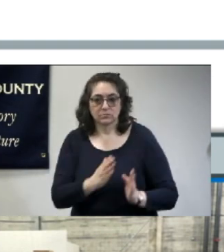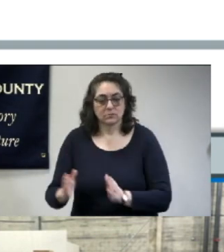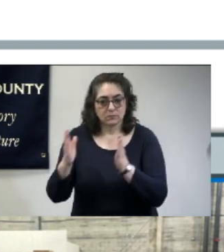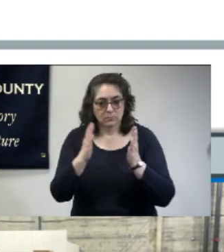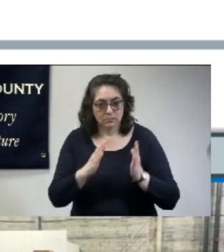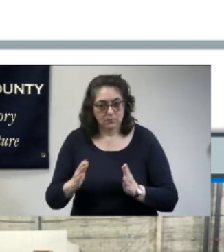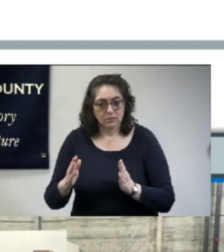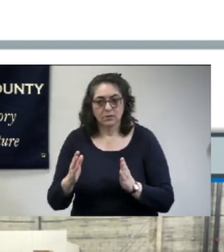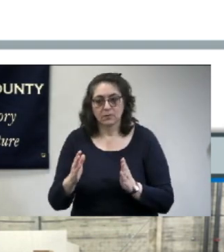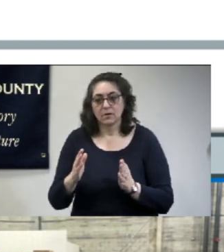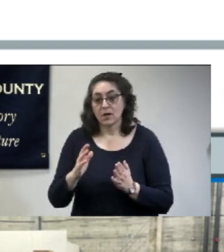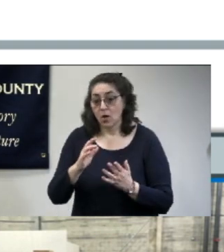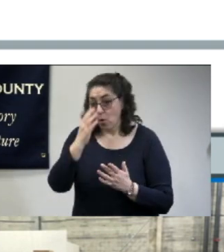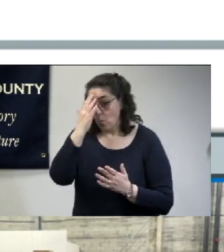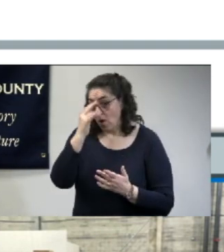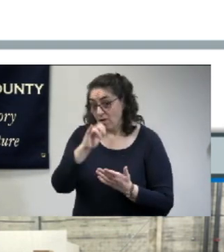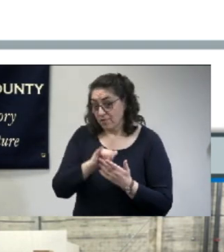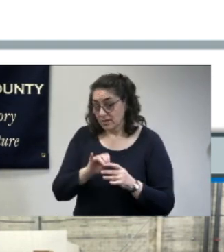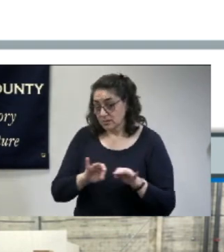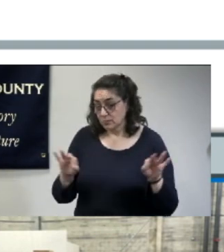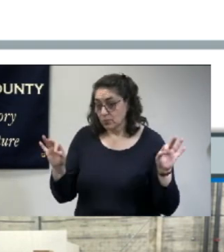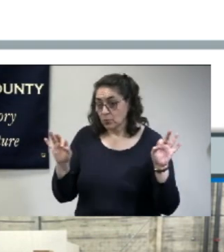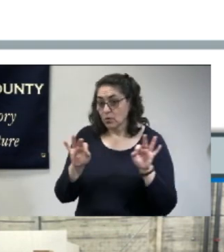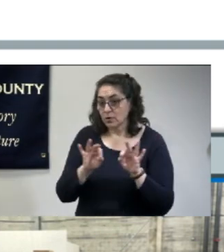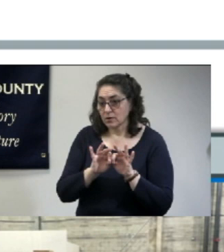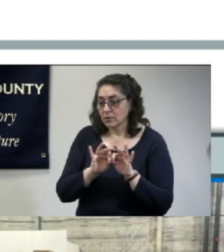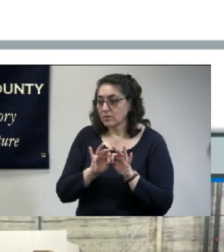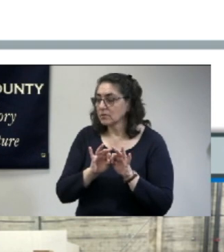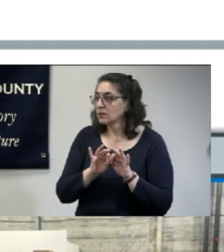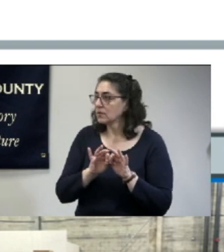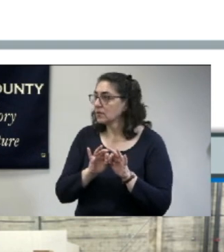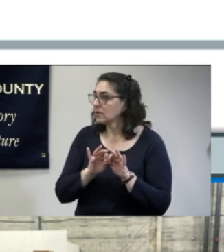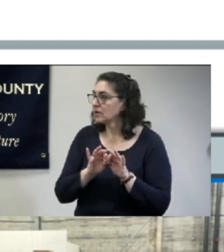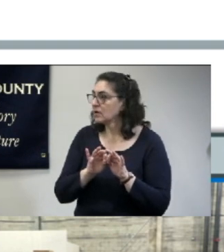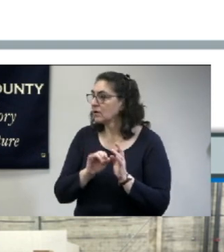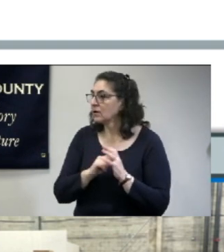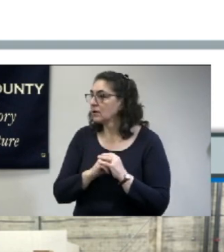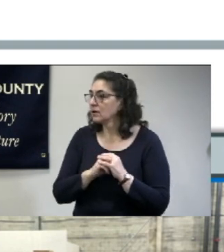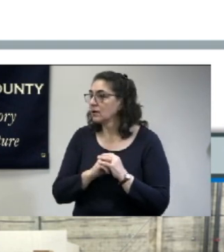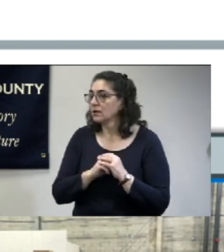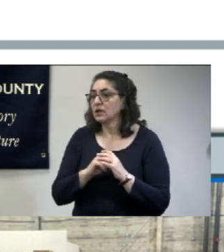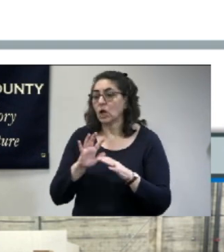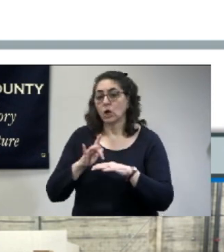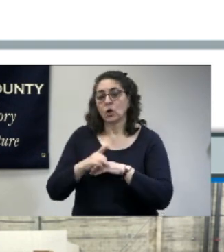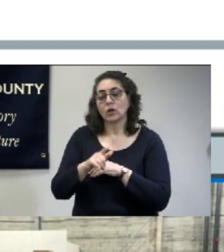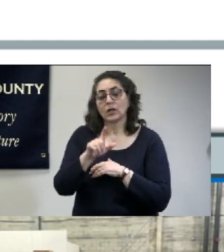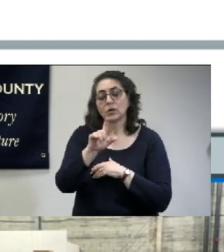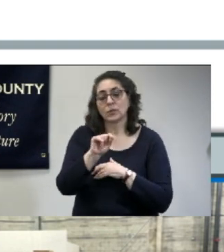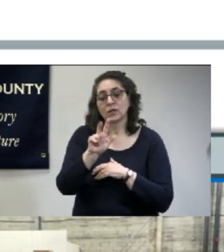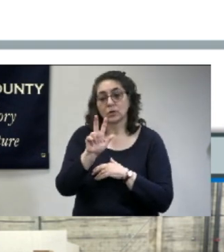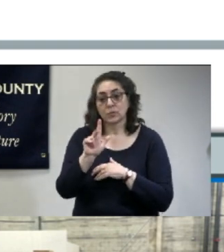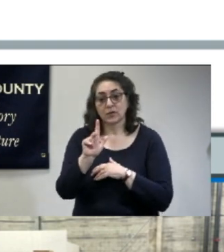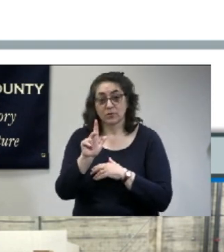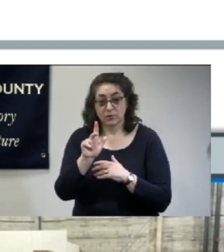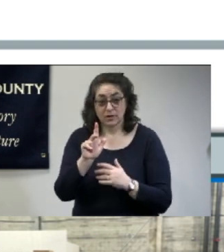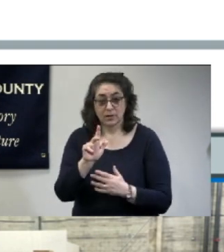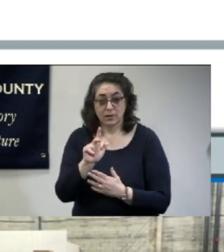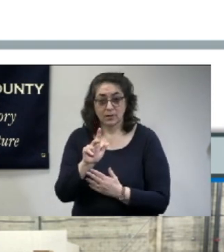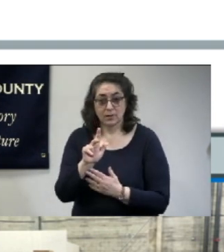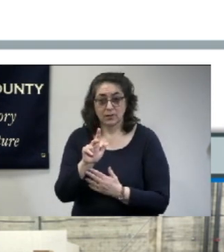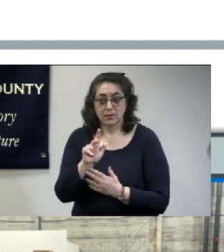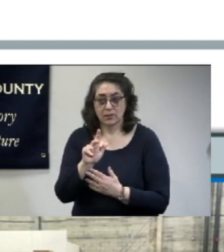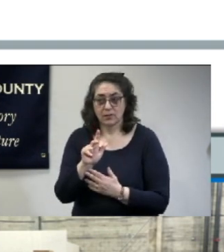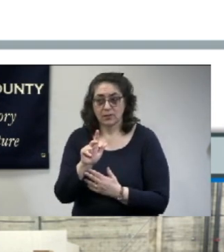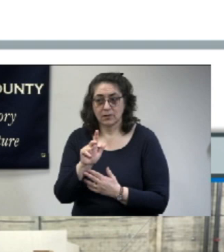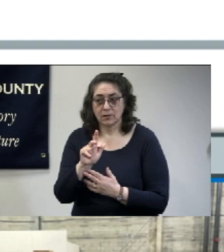an important task in the health department, early 2023, because things were calming down with COVID,